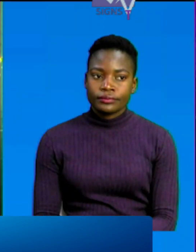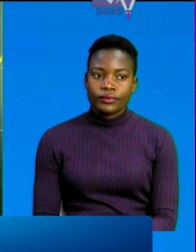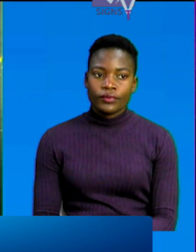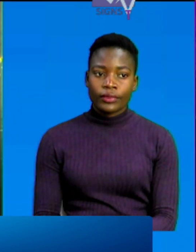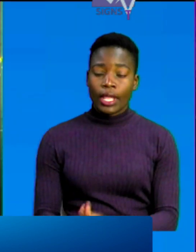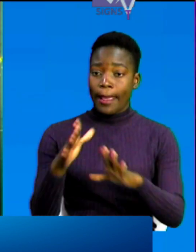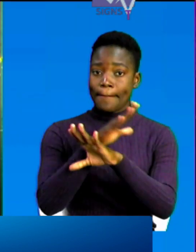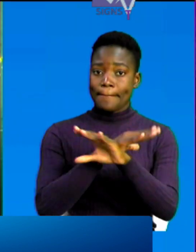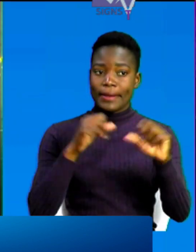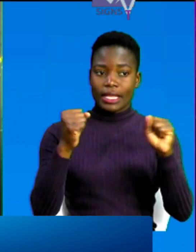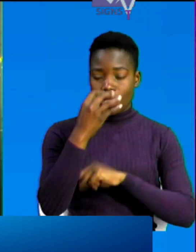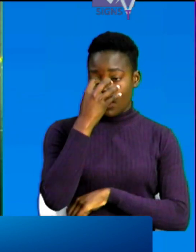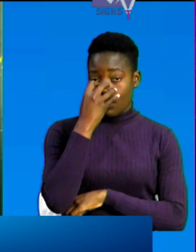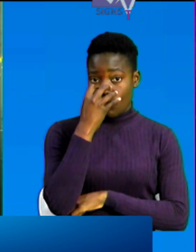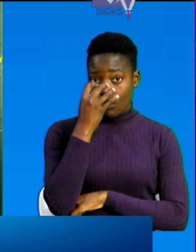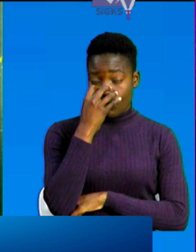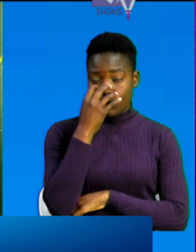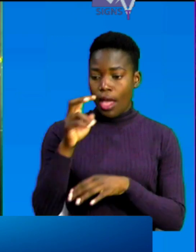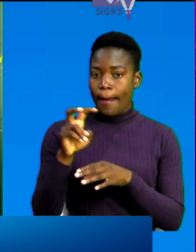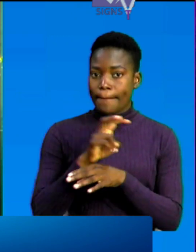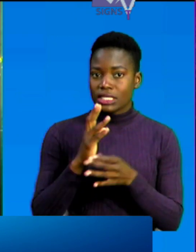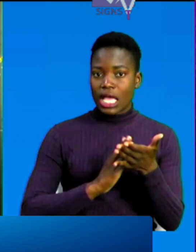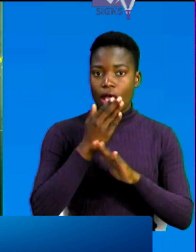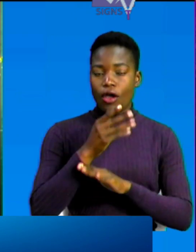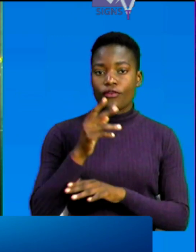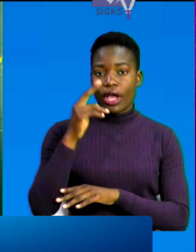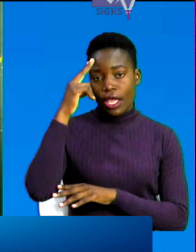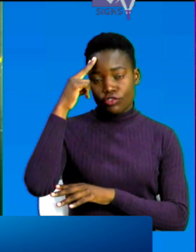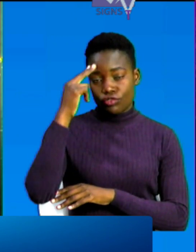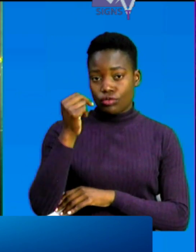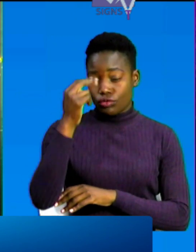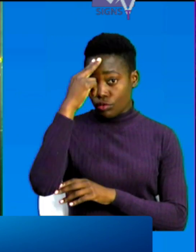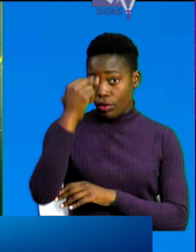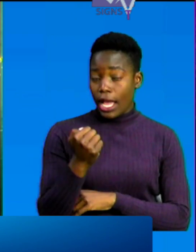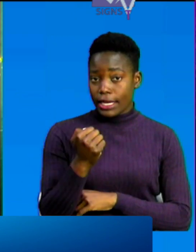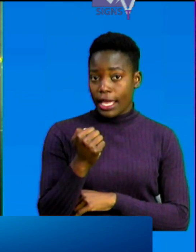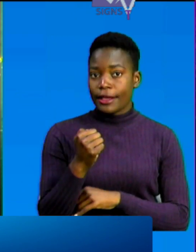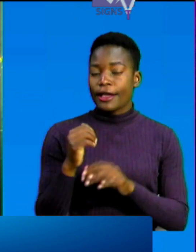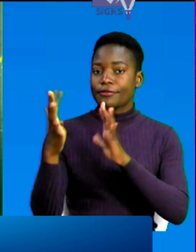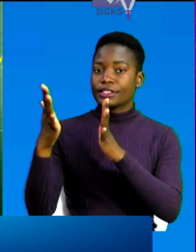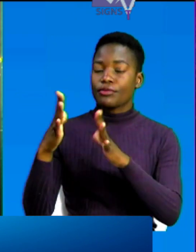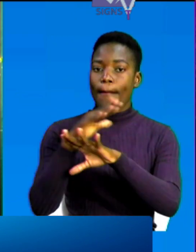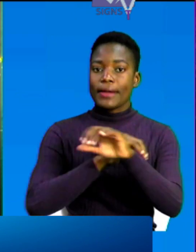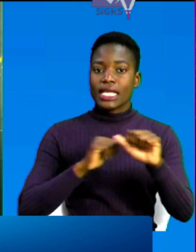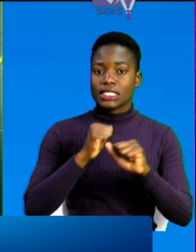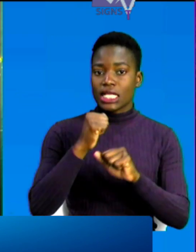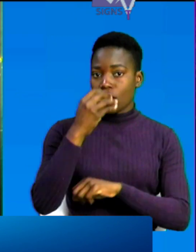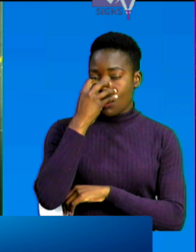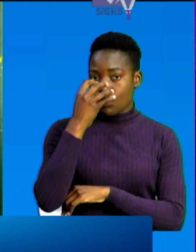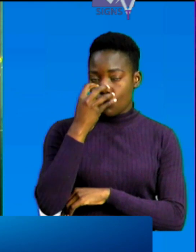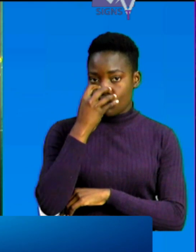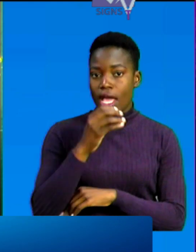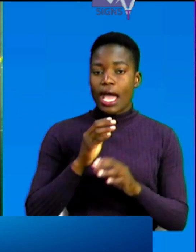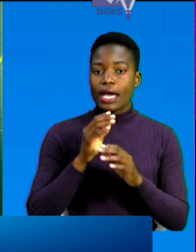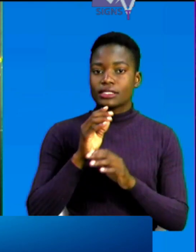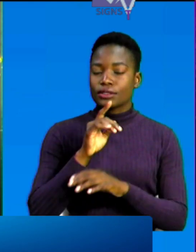The President Ruto presides over the Turkana Cultural Festival. Now, President William Ruto has committed to ramping